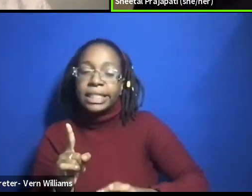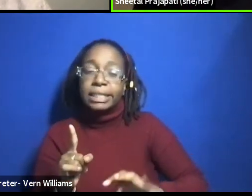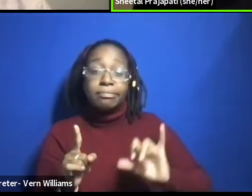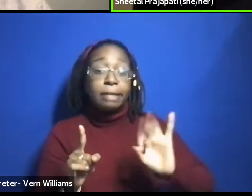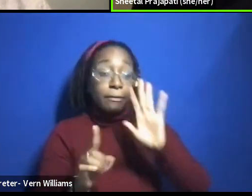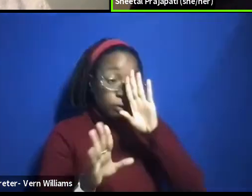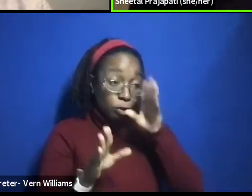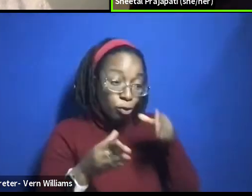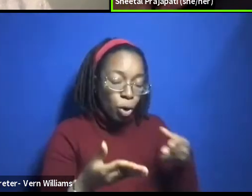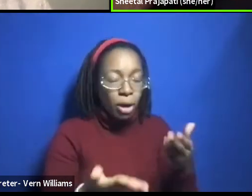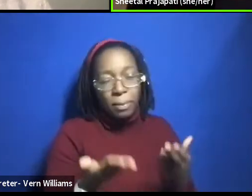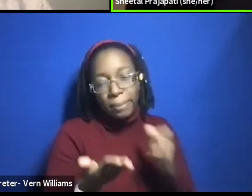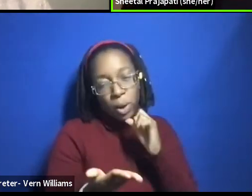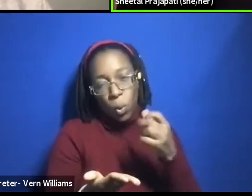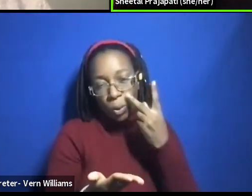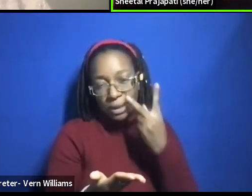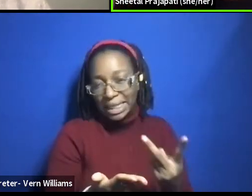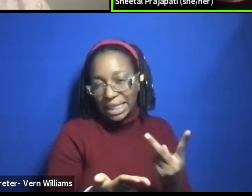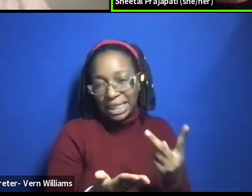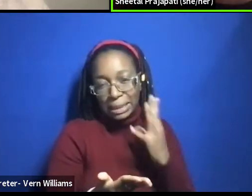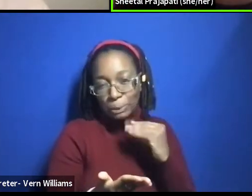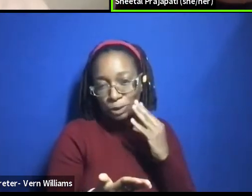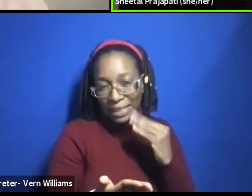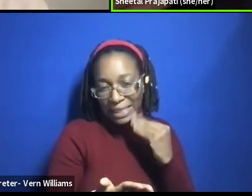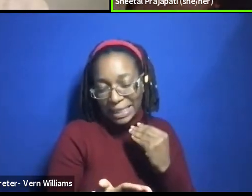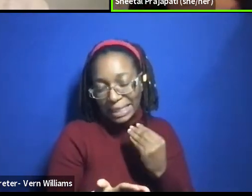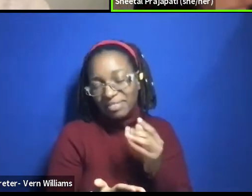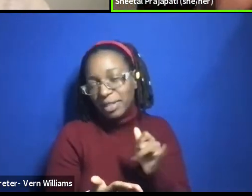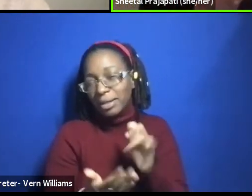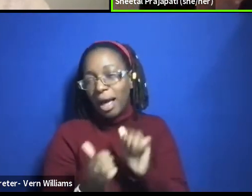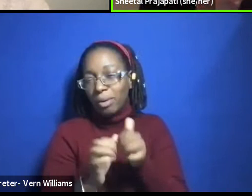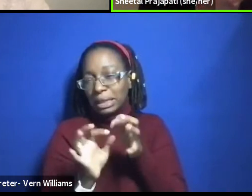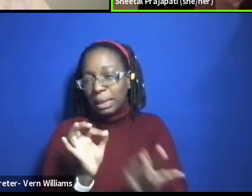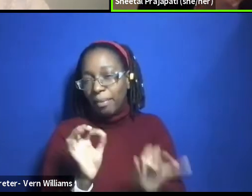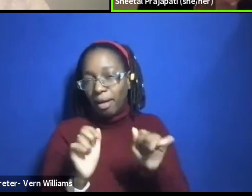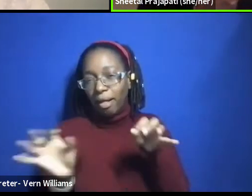otherwise, if you in the most simple of terms.